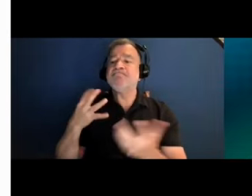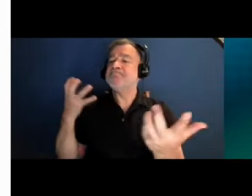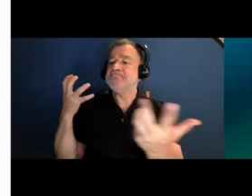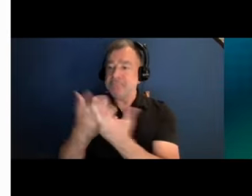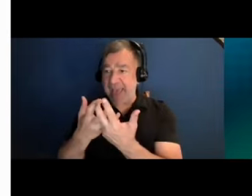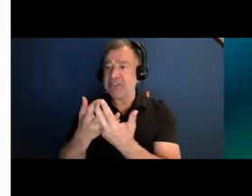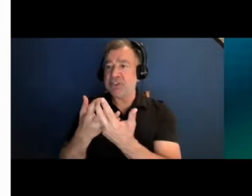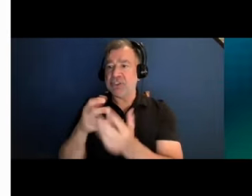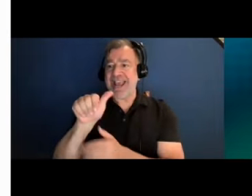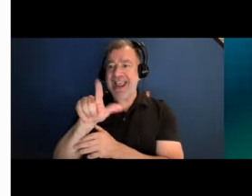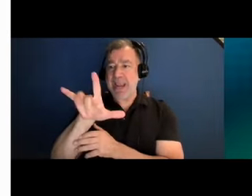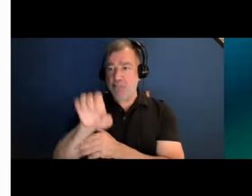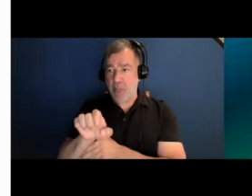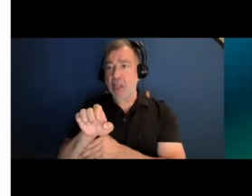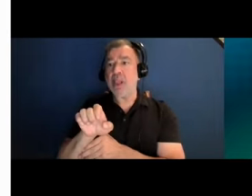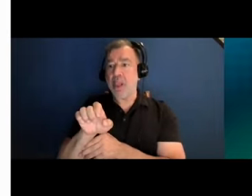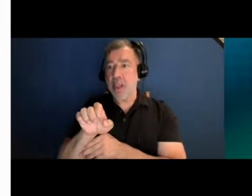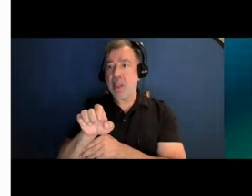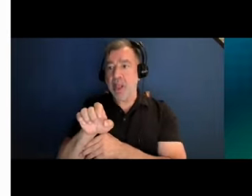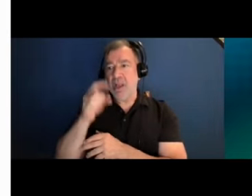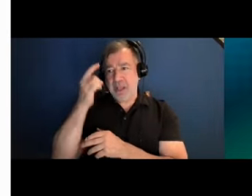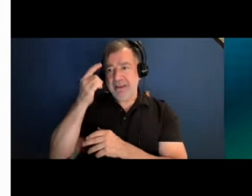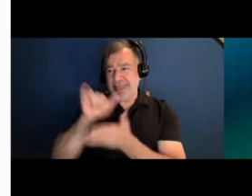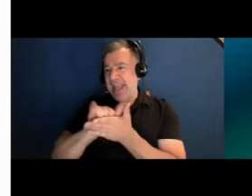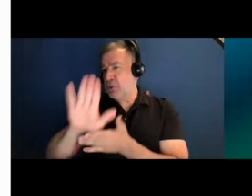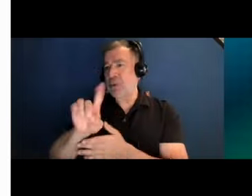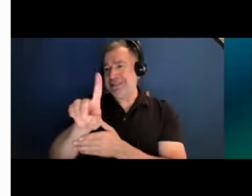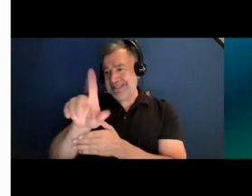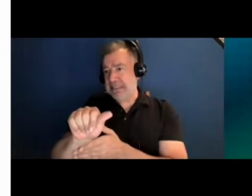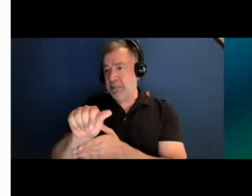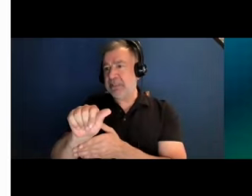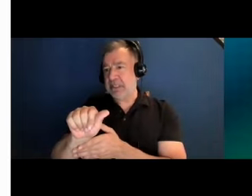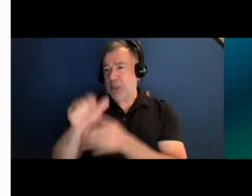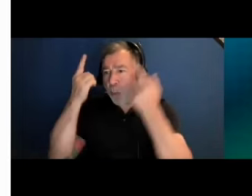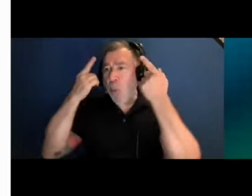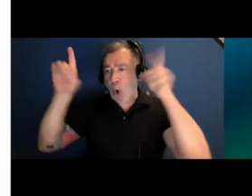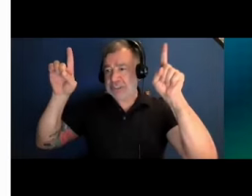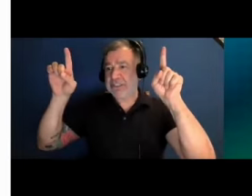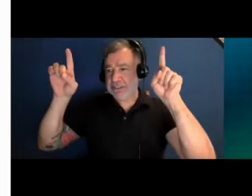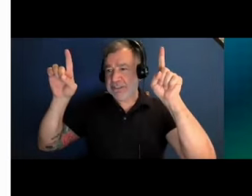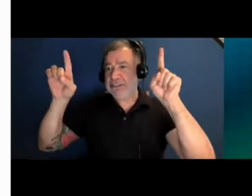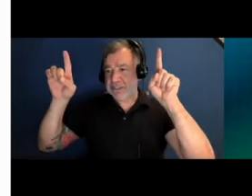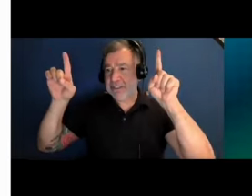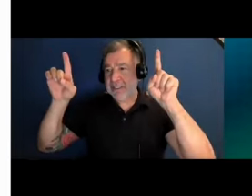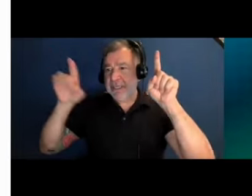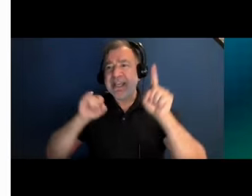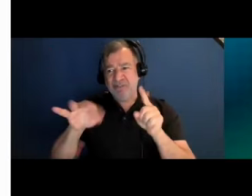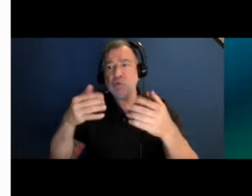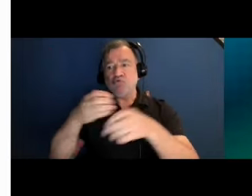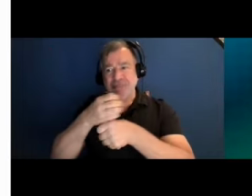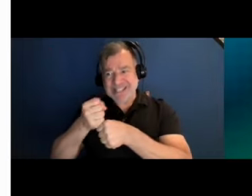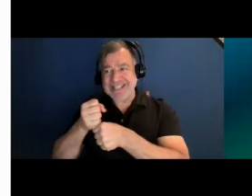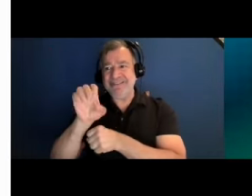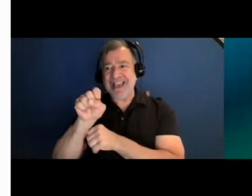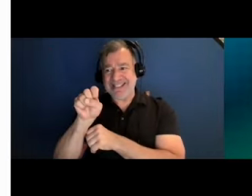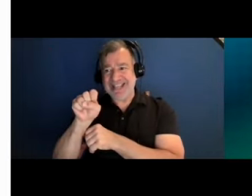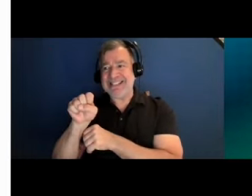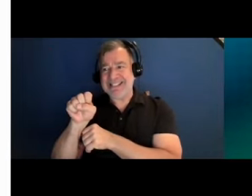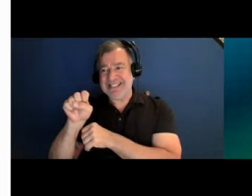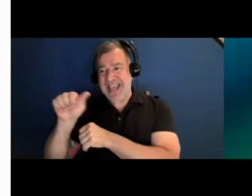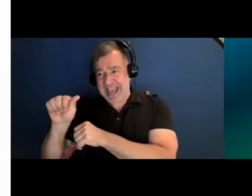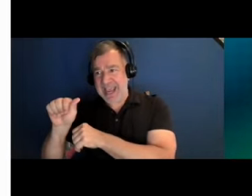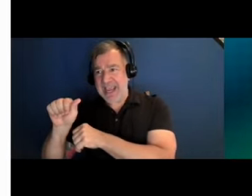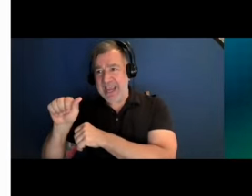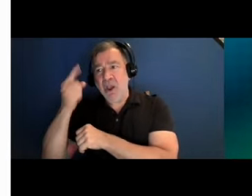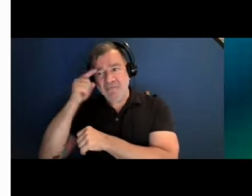of assessing whether or not the disability results in severe and marked limitations. So